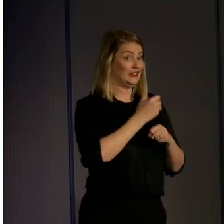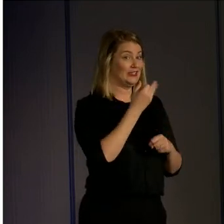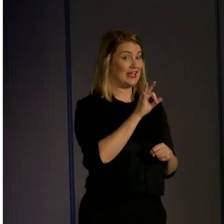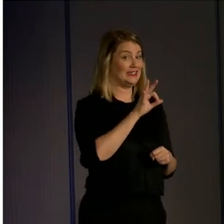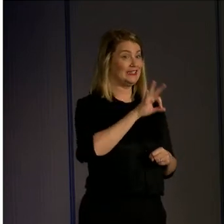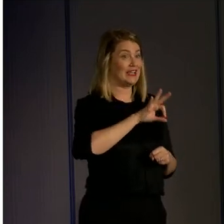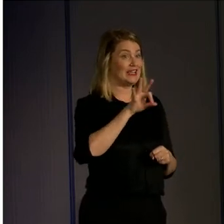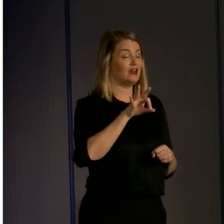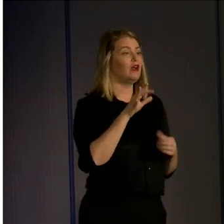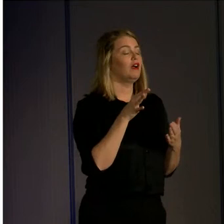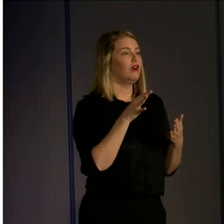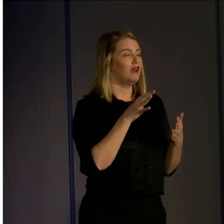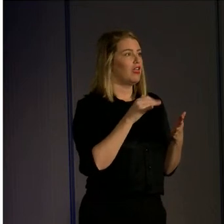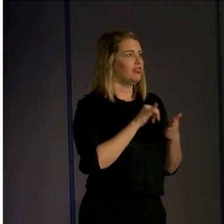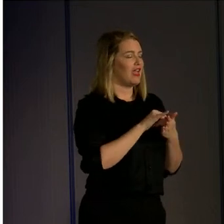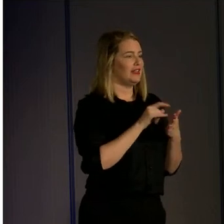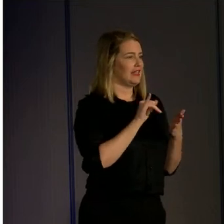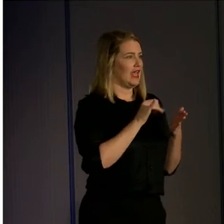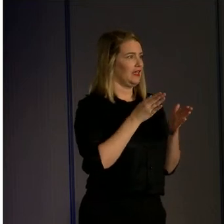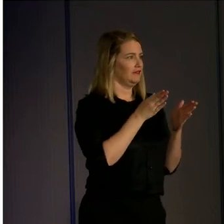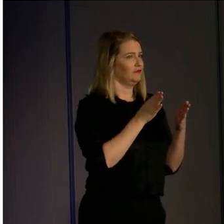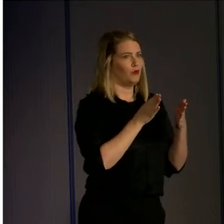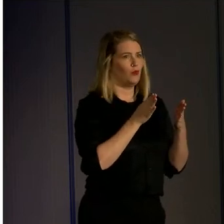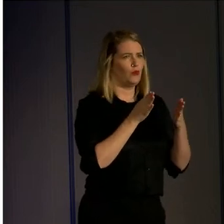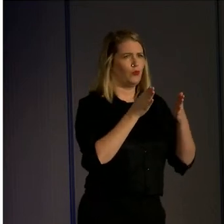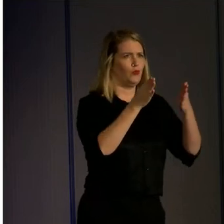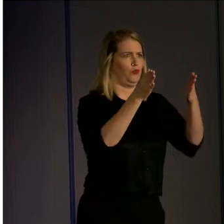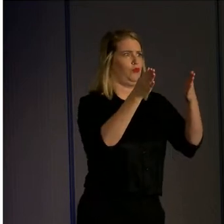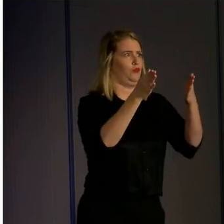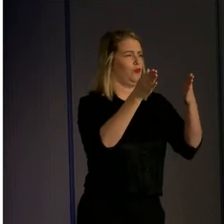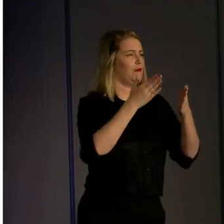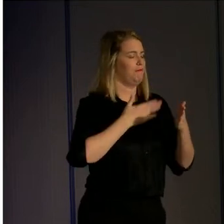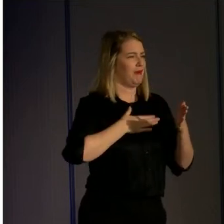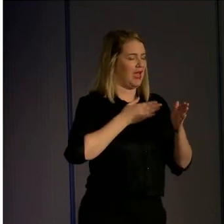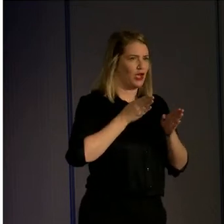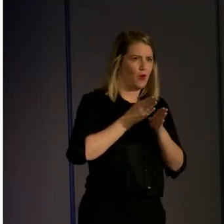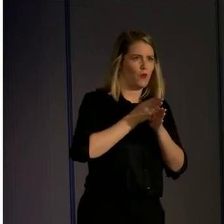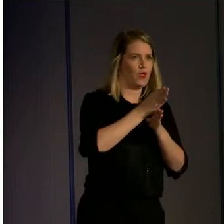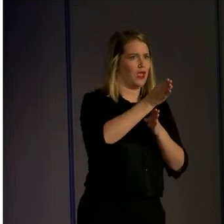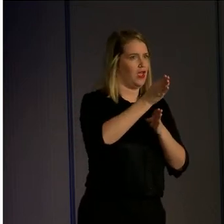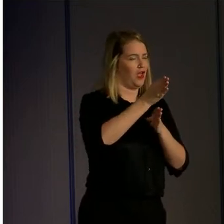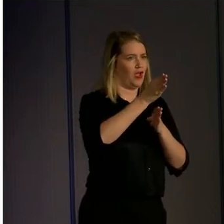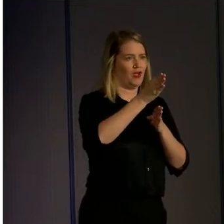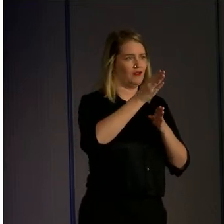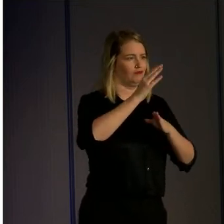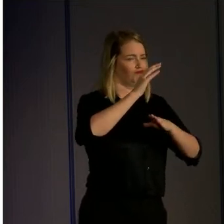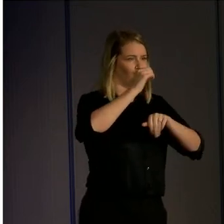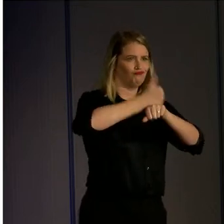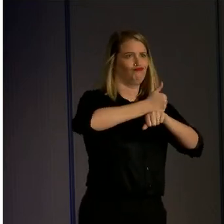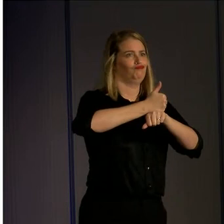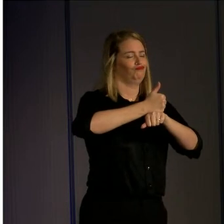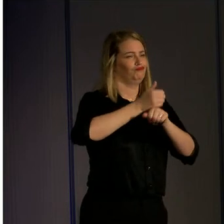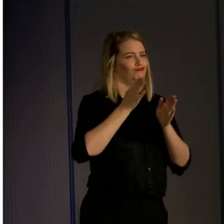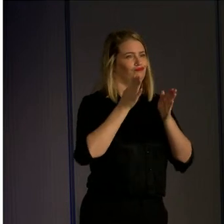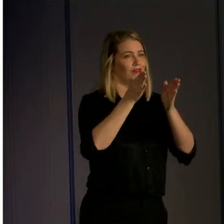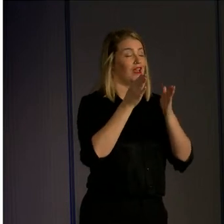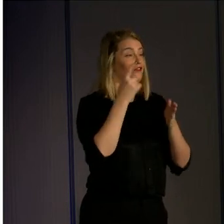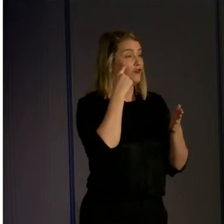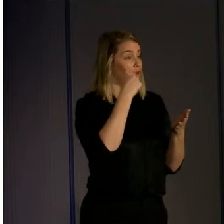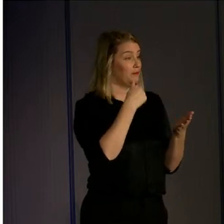set a course for me in terms of my career and just that whole thing. And that stands out